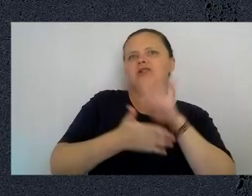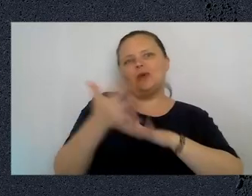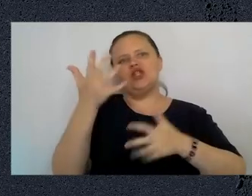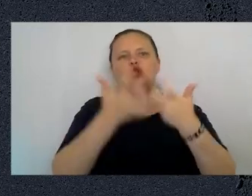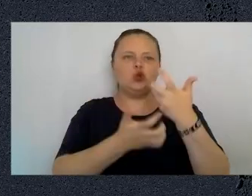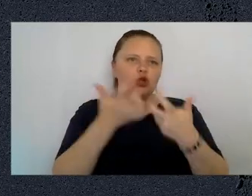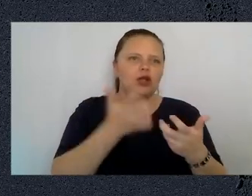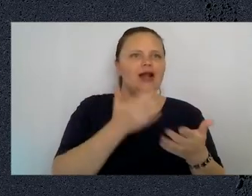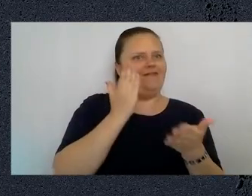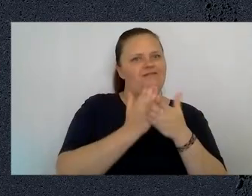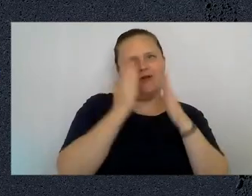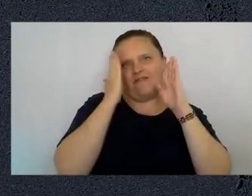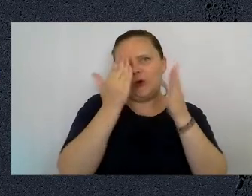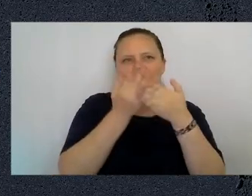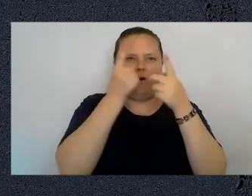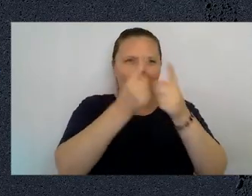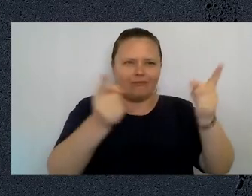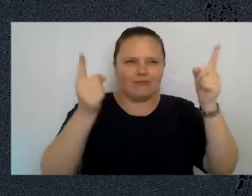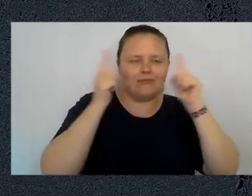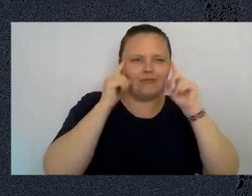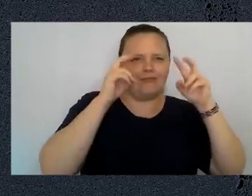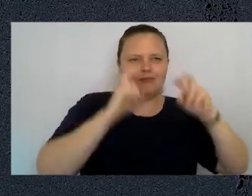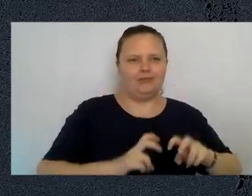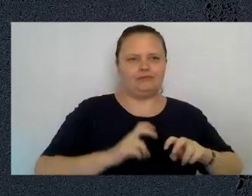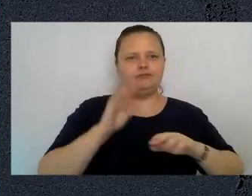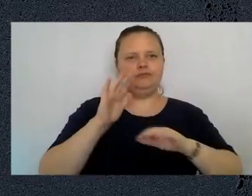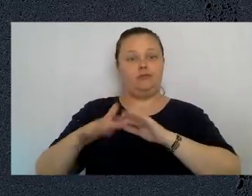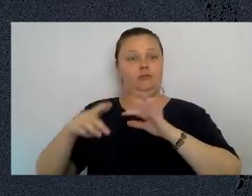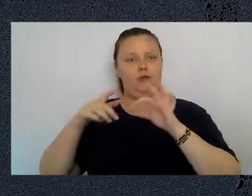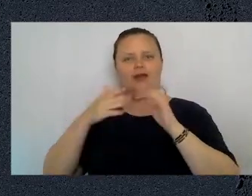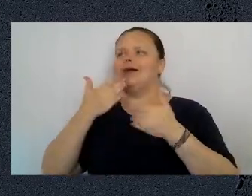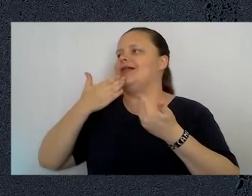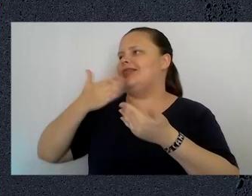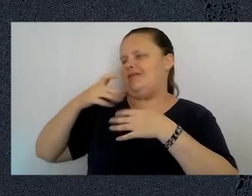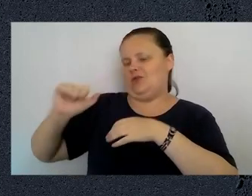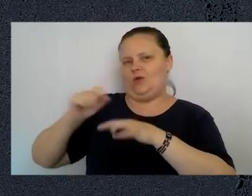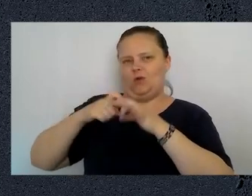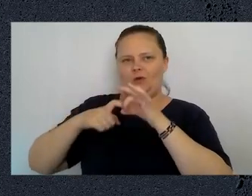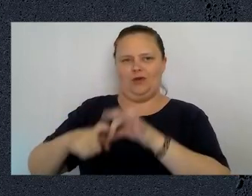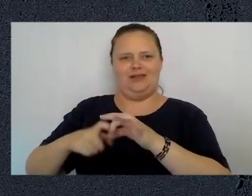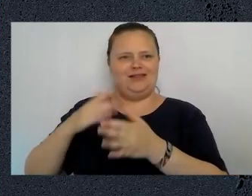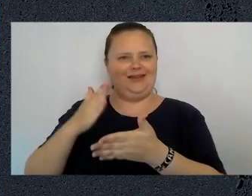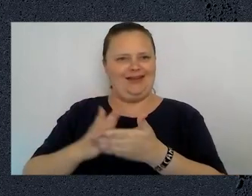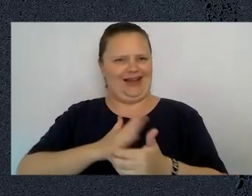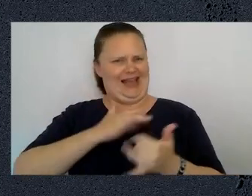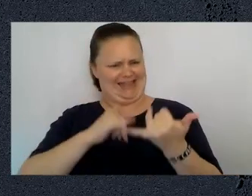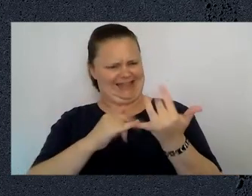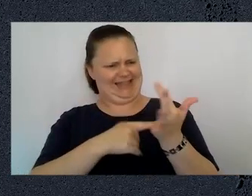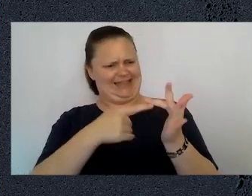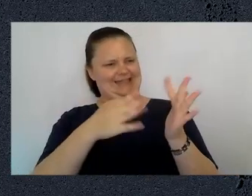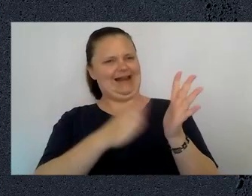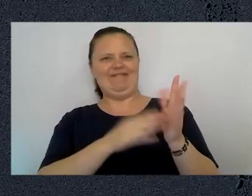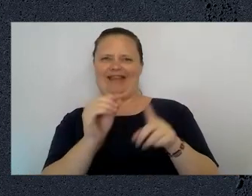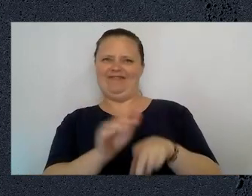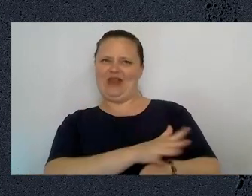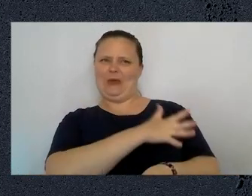very academic focused. Yeah. What about the question of this reliance? Thank you so much for your question. And I'm fascinated that you're a STEM influencer. Yeah. So is this